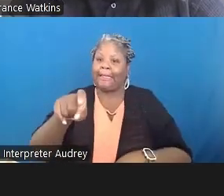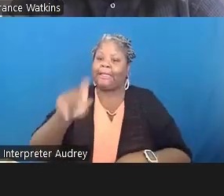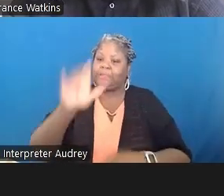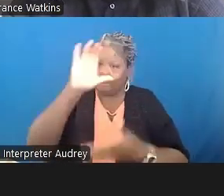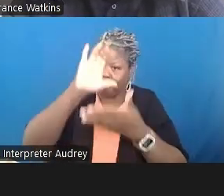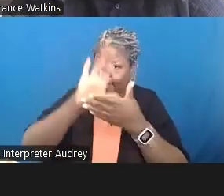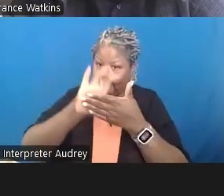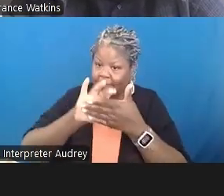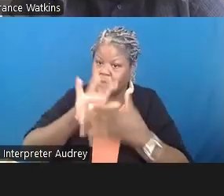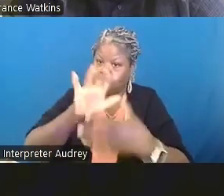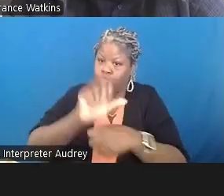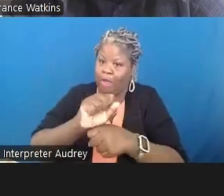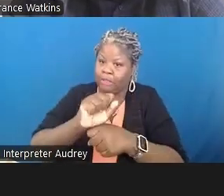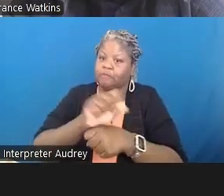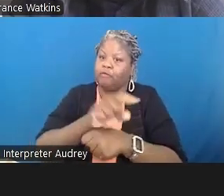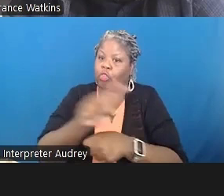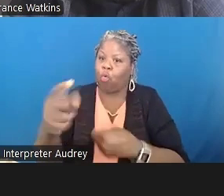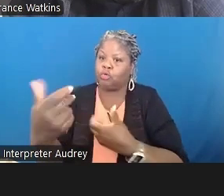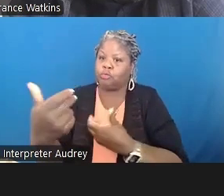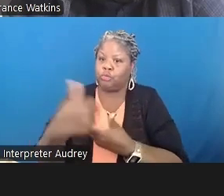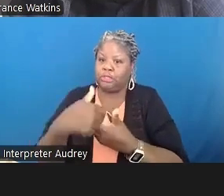and practices of our participants.